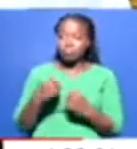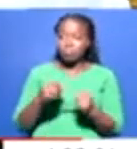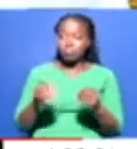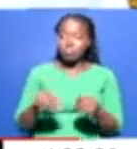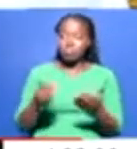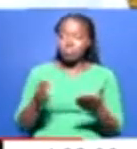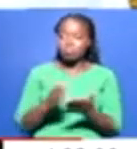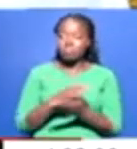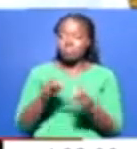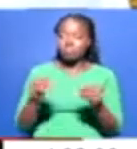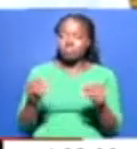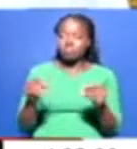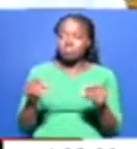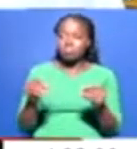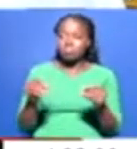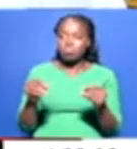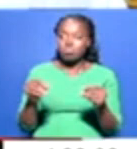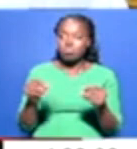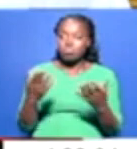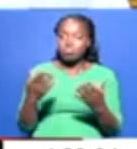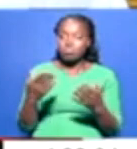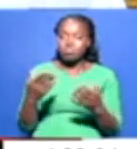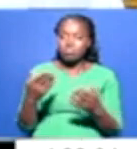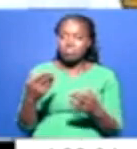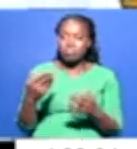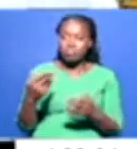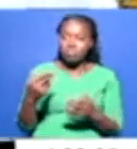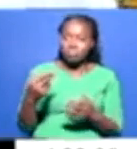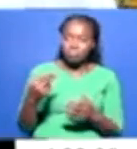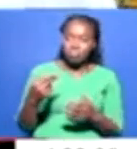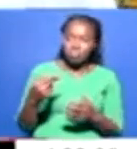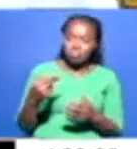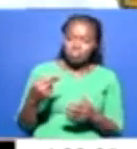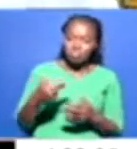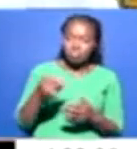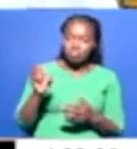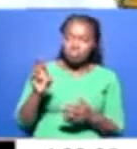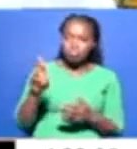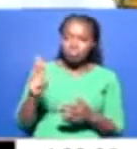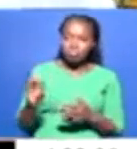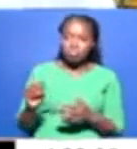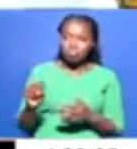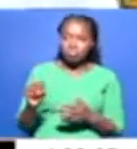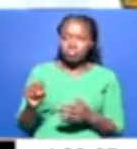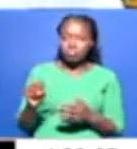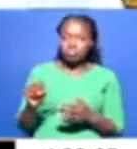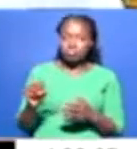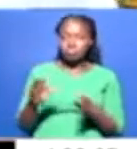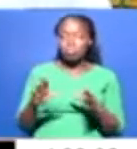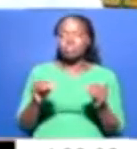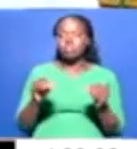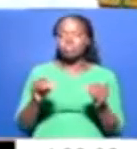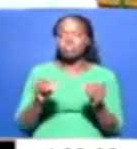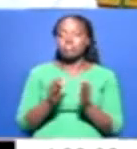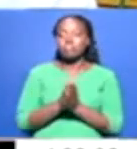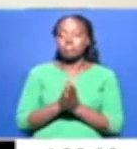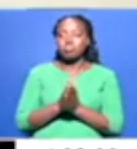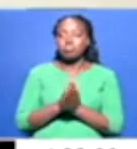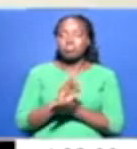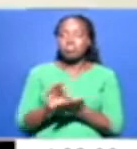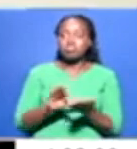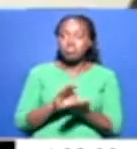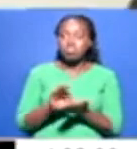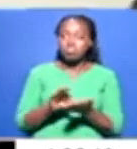certain qualities of herbs that will resonate very well with the beverage considerations that are in the market